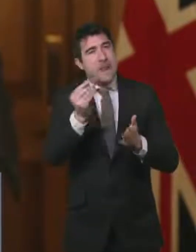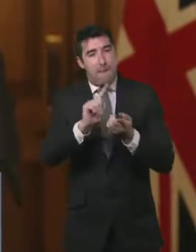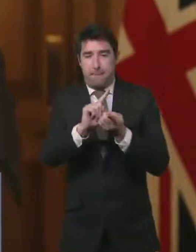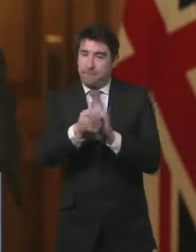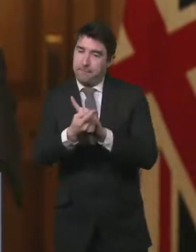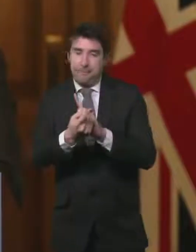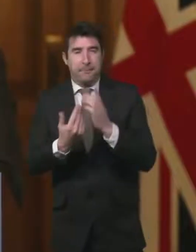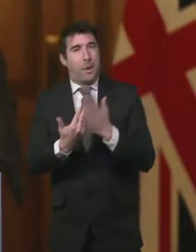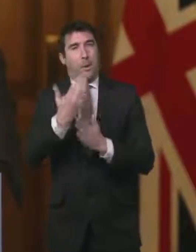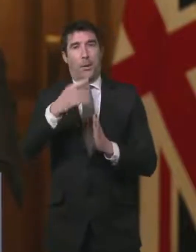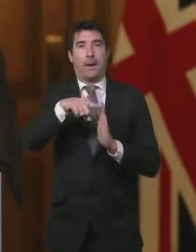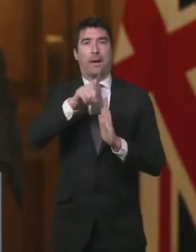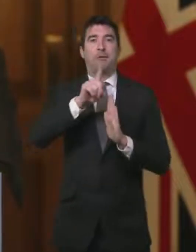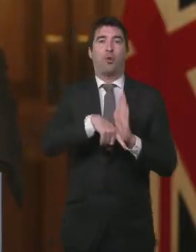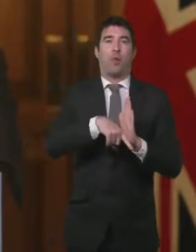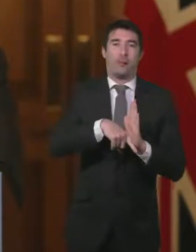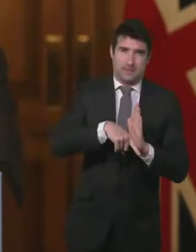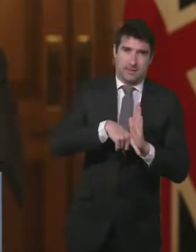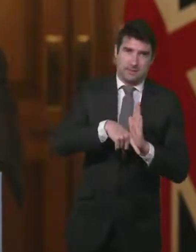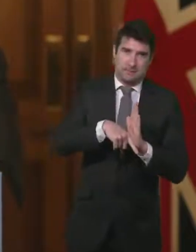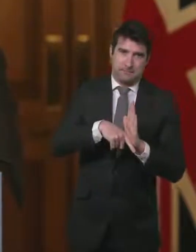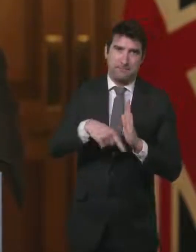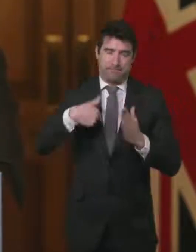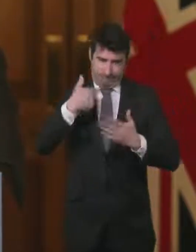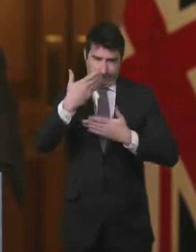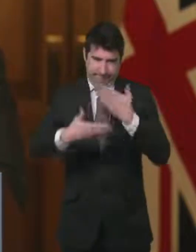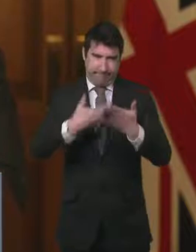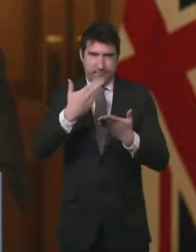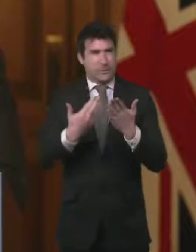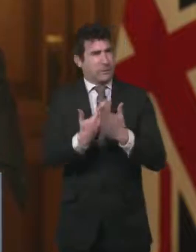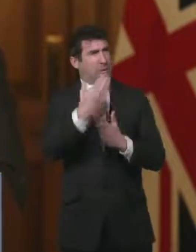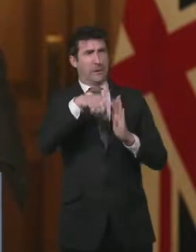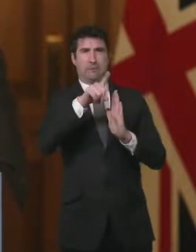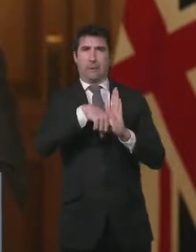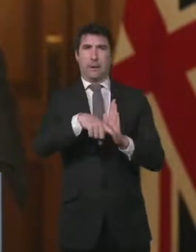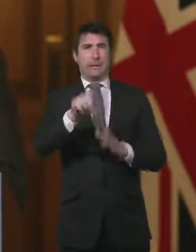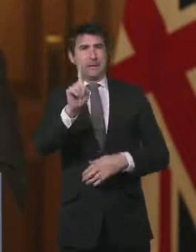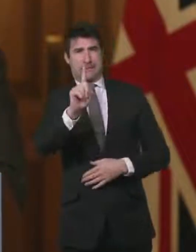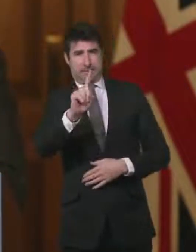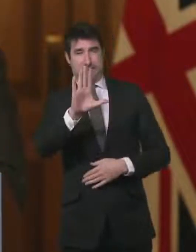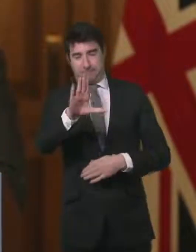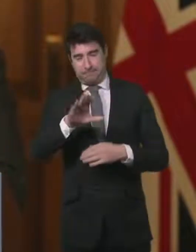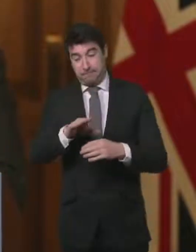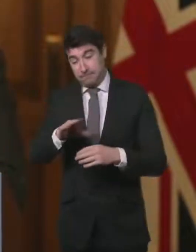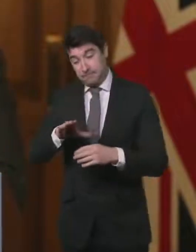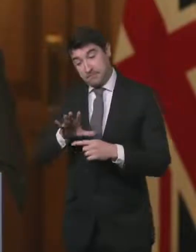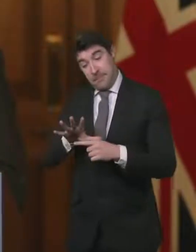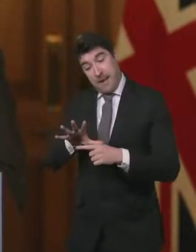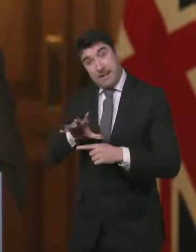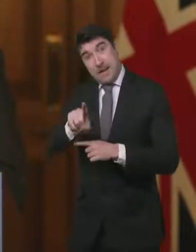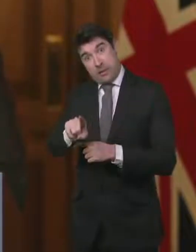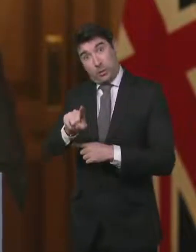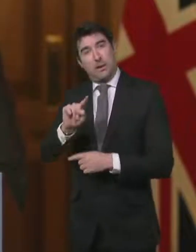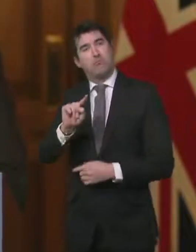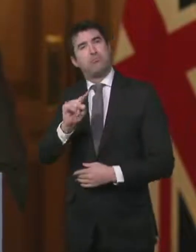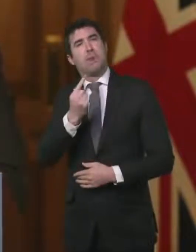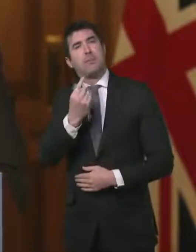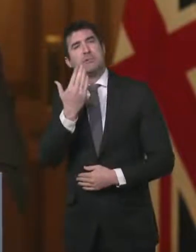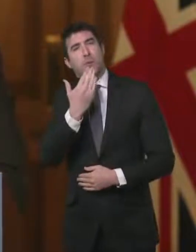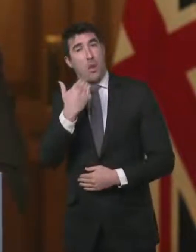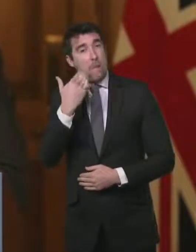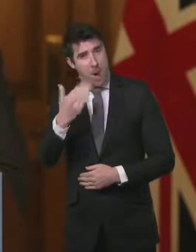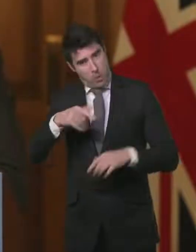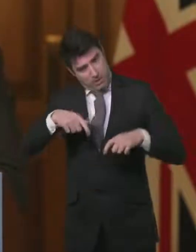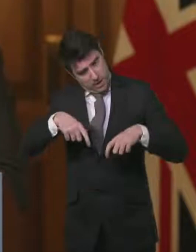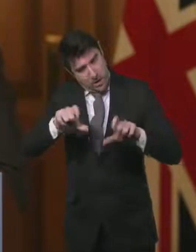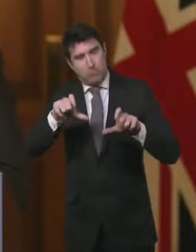primary schools will still reassemble next week as planned for the new term. But in the areas we've